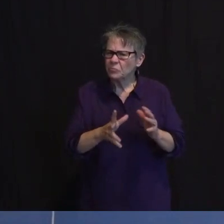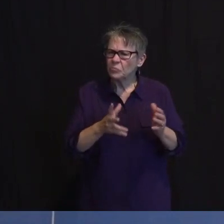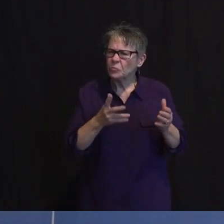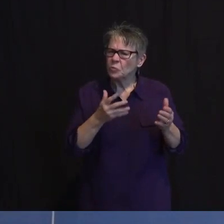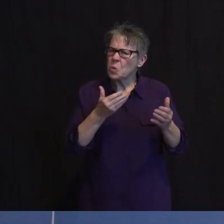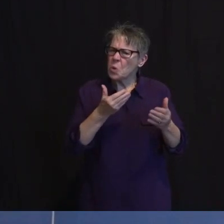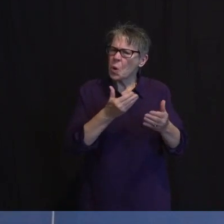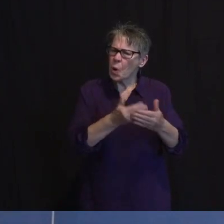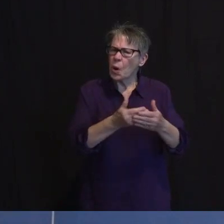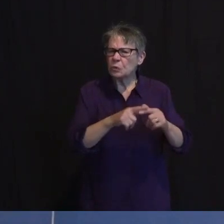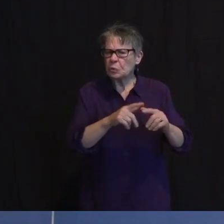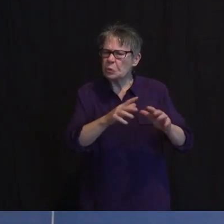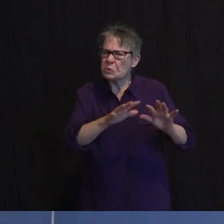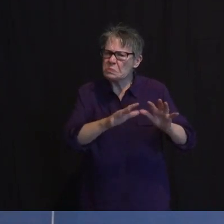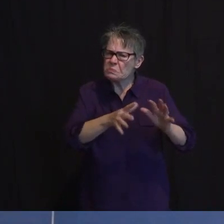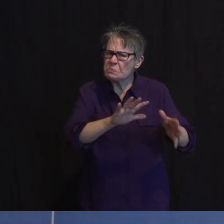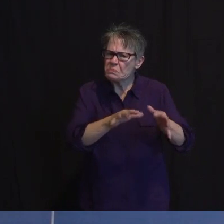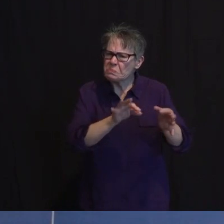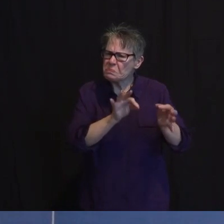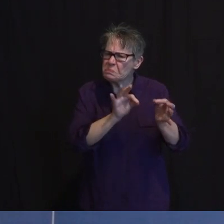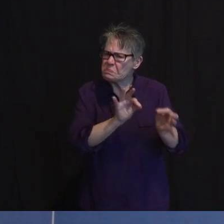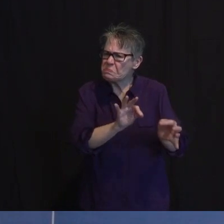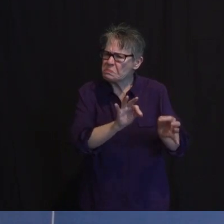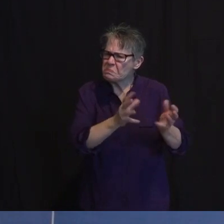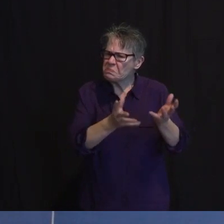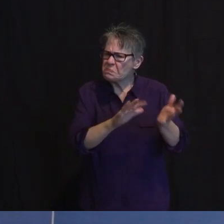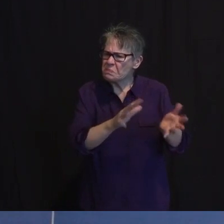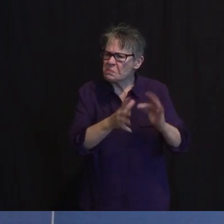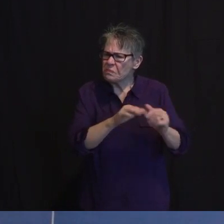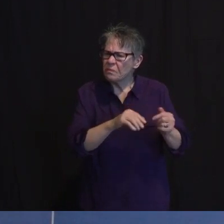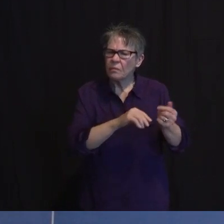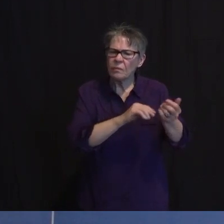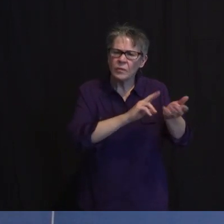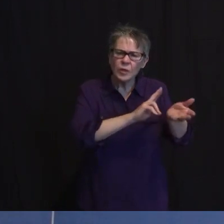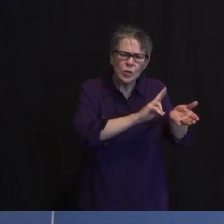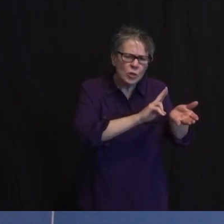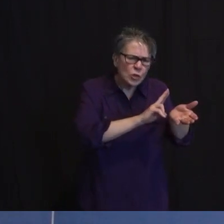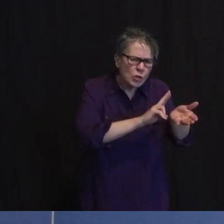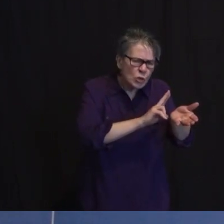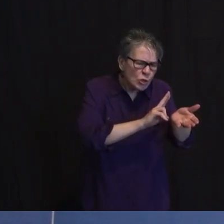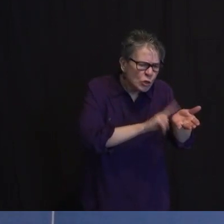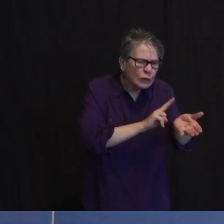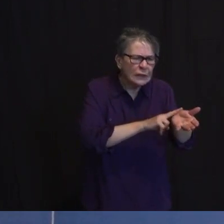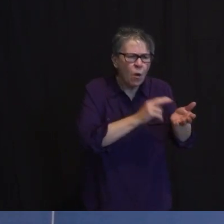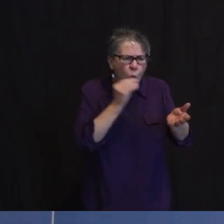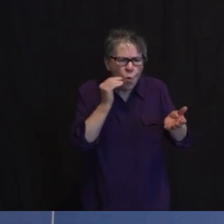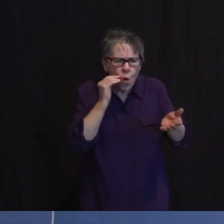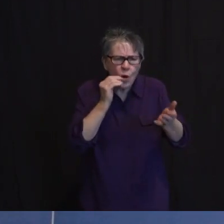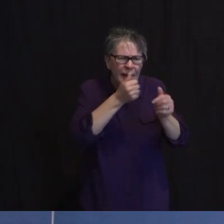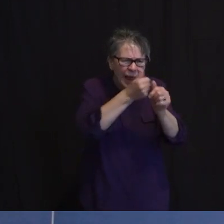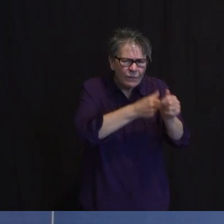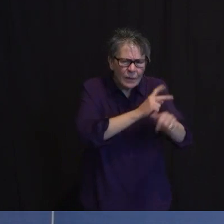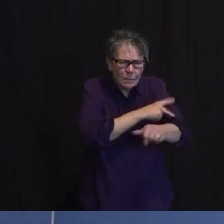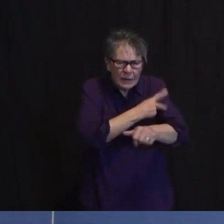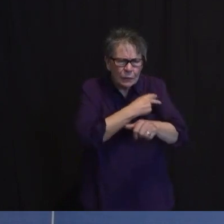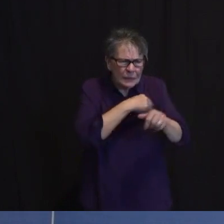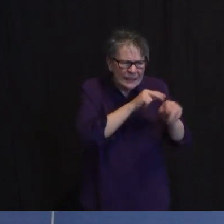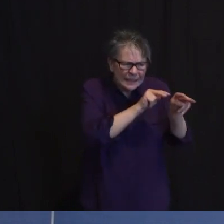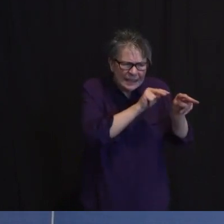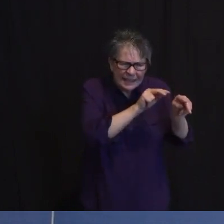every nursing home, every patient that's under investigation, every member of the staff that